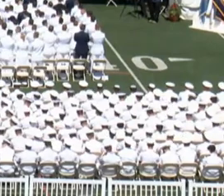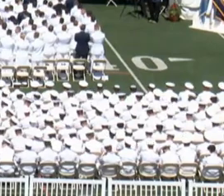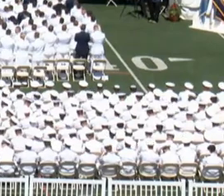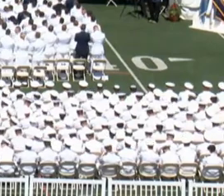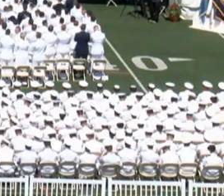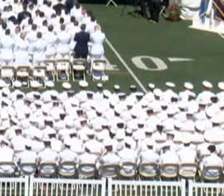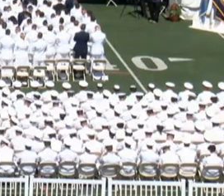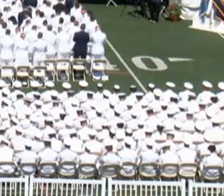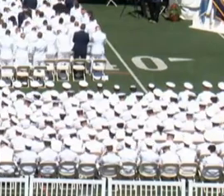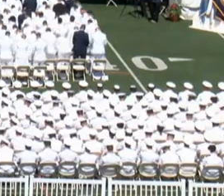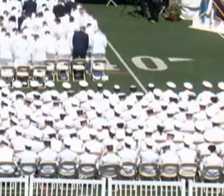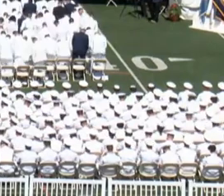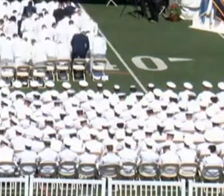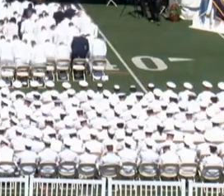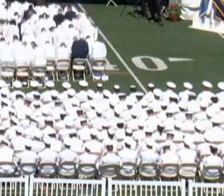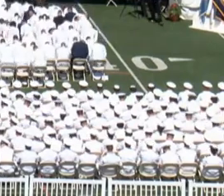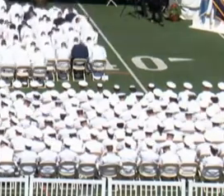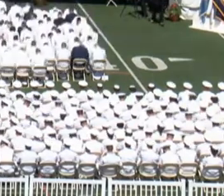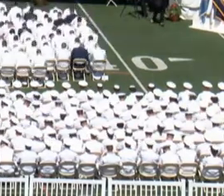Please be seated.